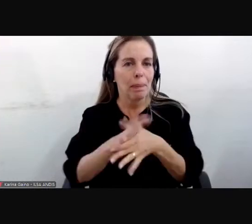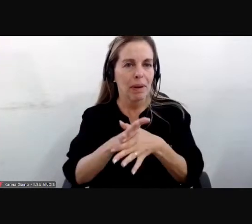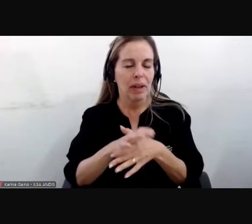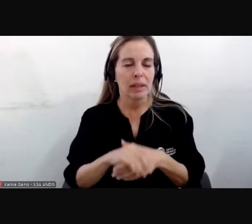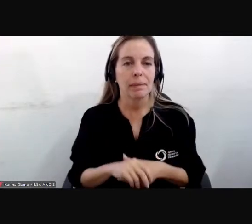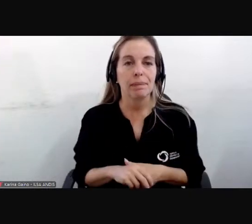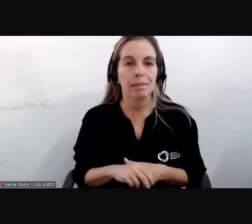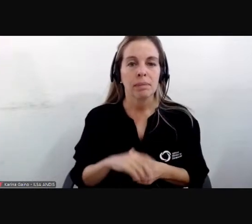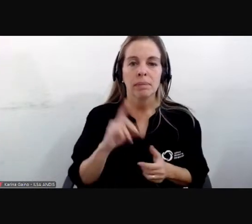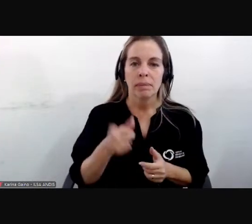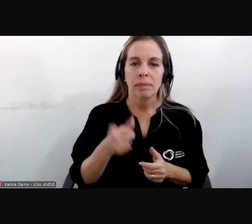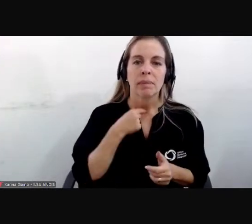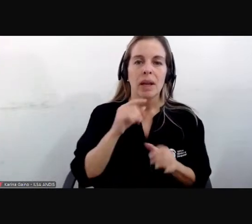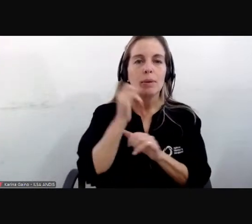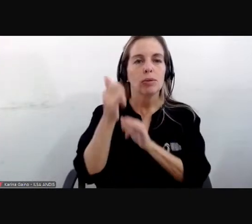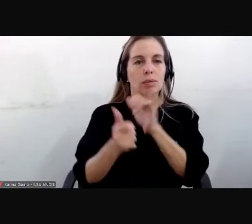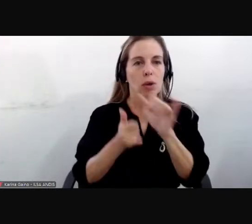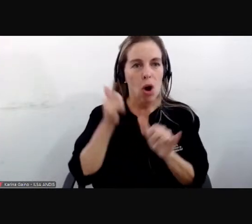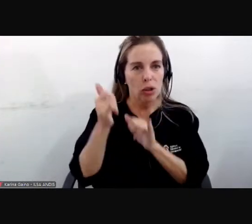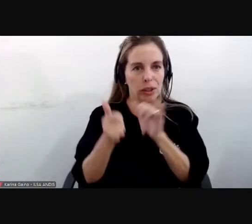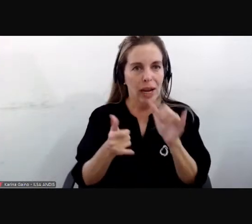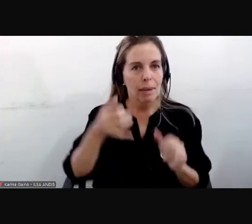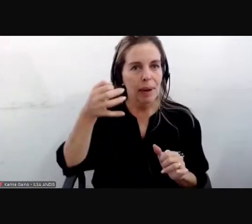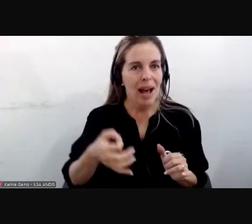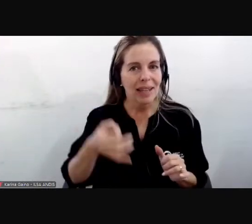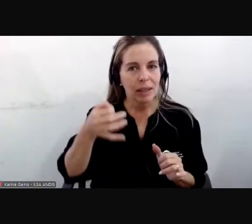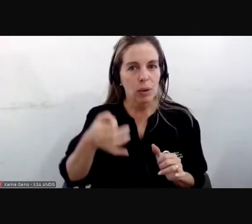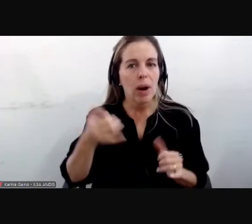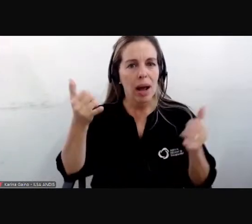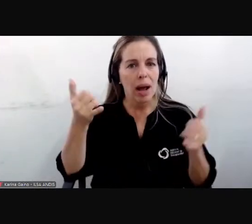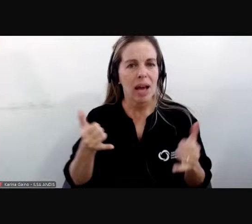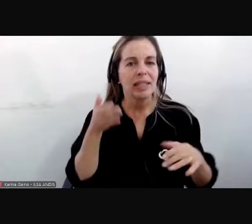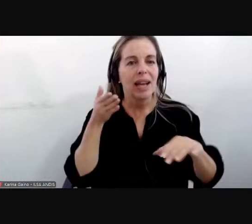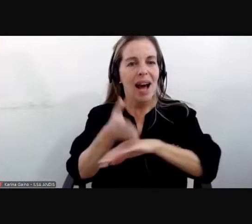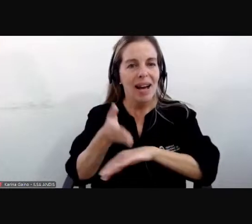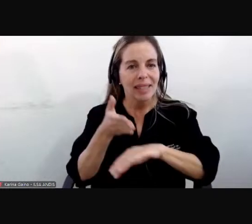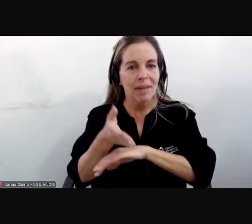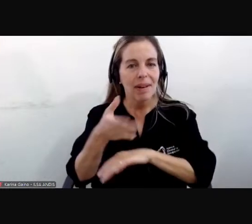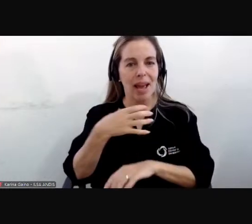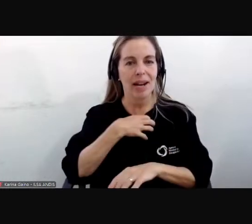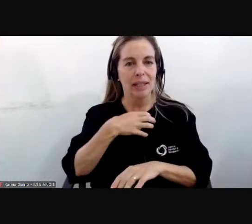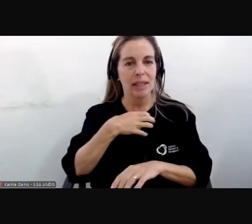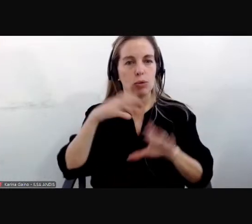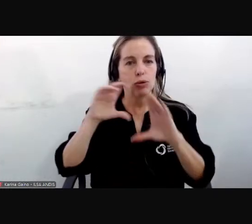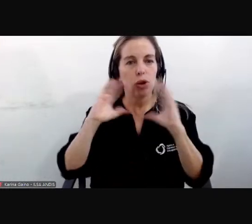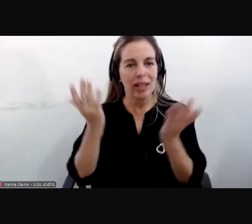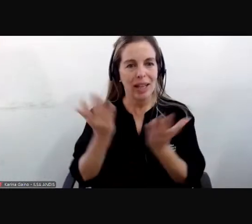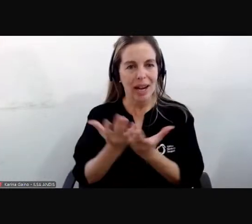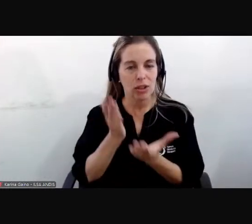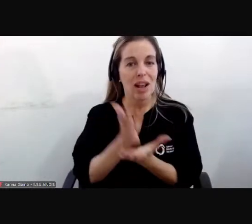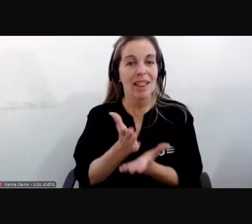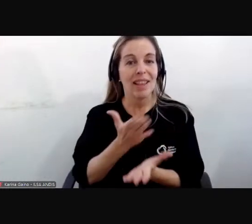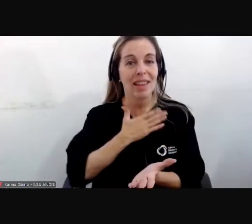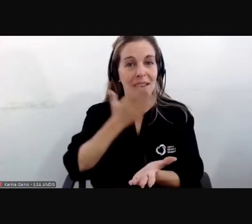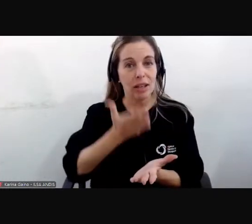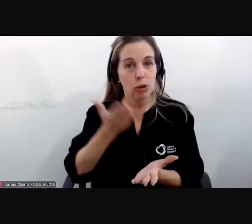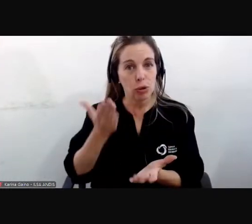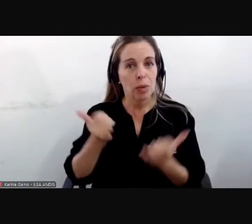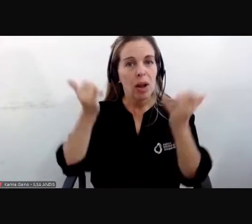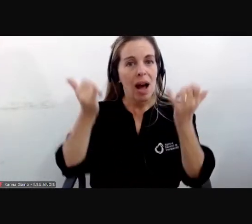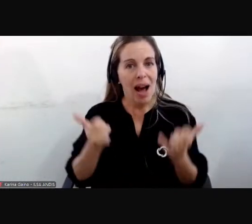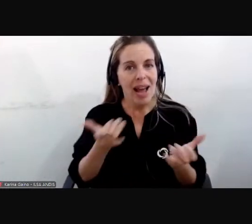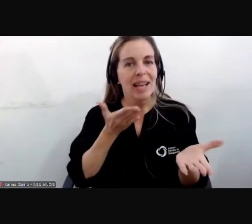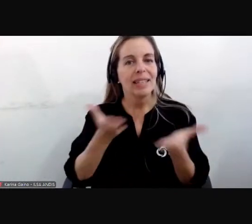done. In addition to that, we would like to tell you that in order to ensure the accessibility of this international human rights